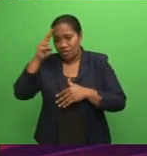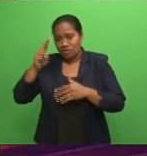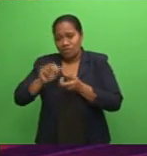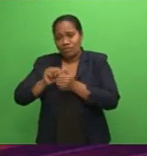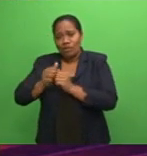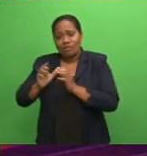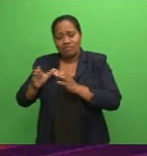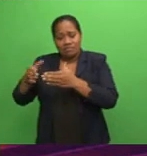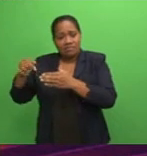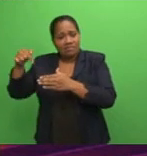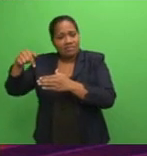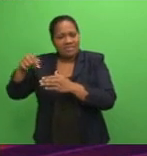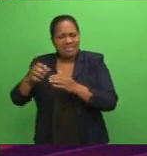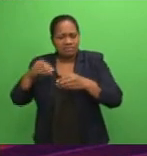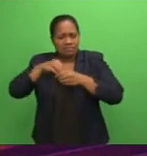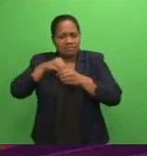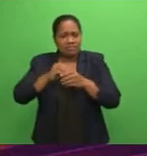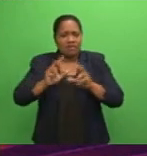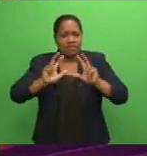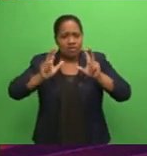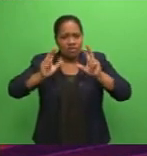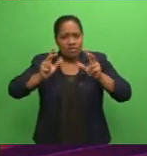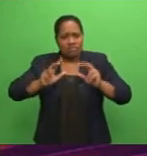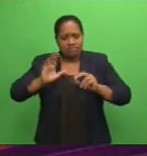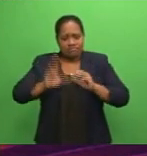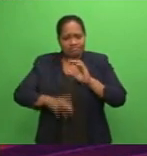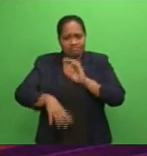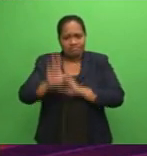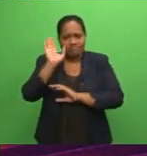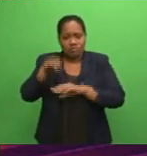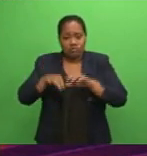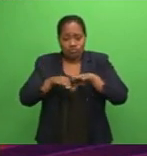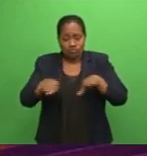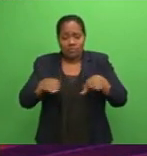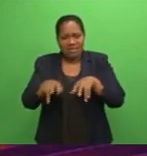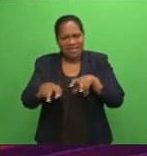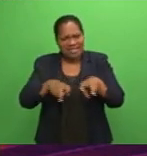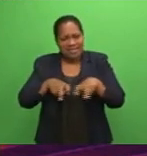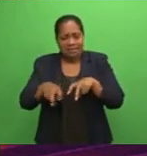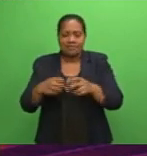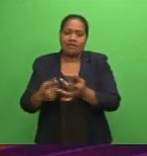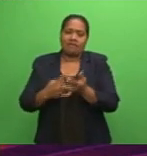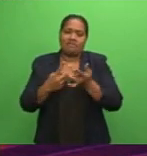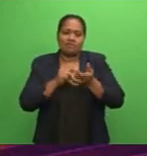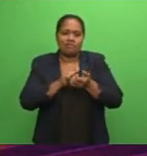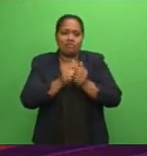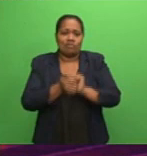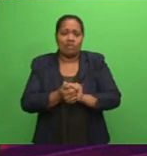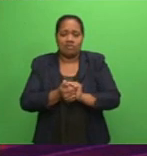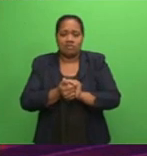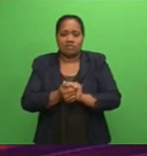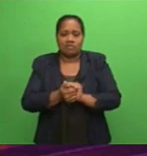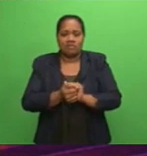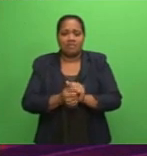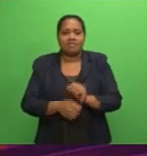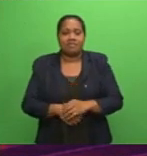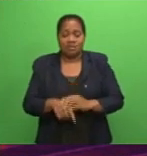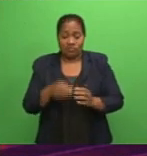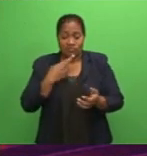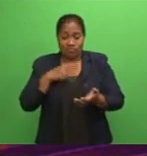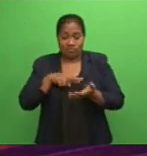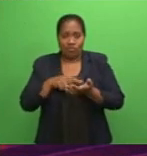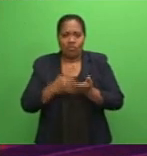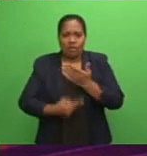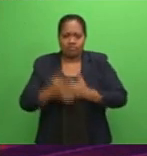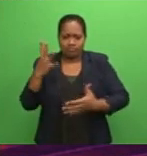These include volleyball, basketball, swimming and athletics, amongst others. As Tali Matarukula reports, this brings the total